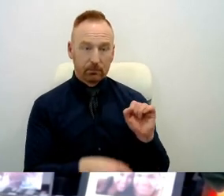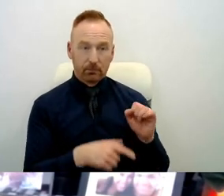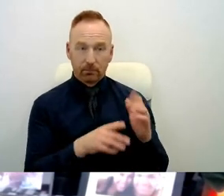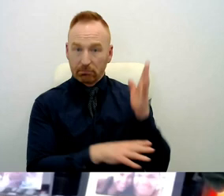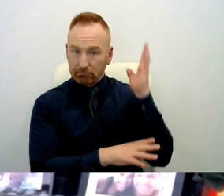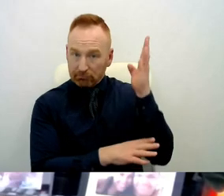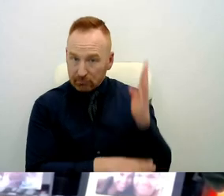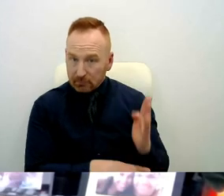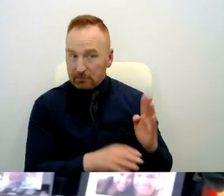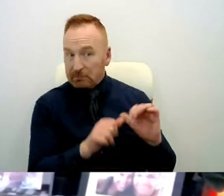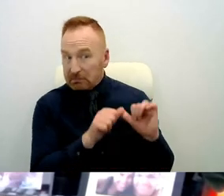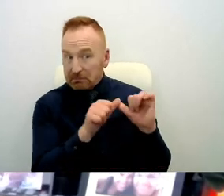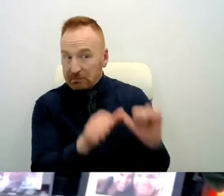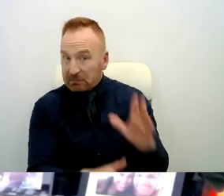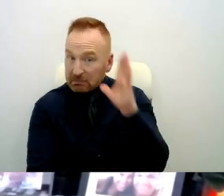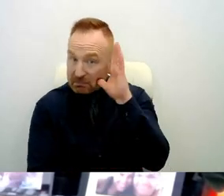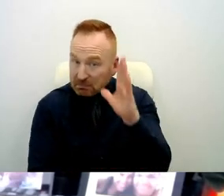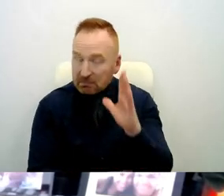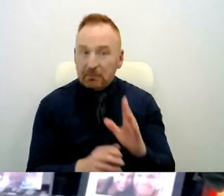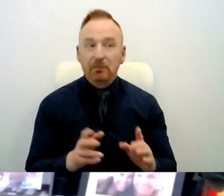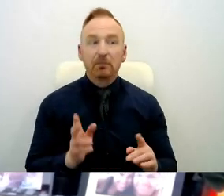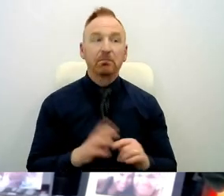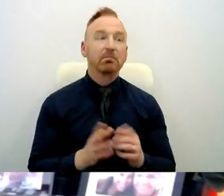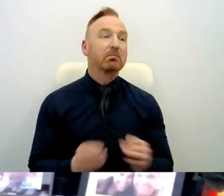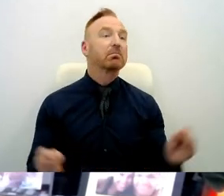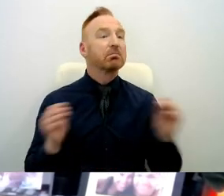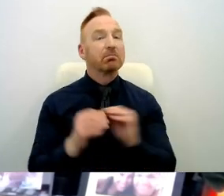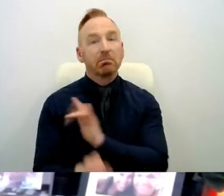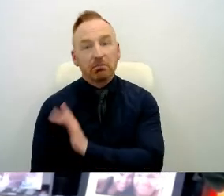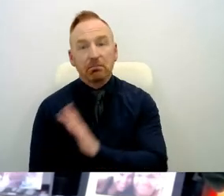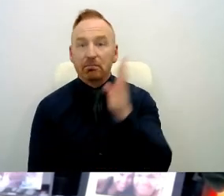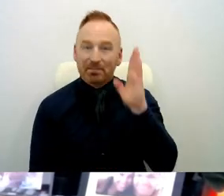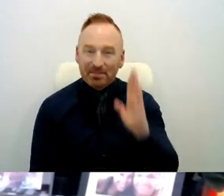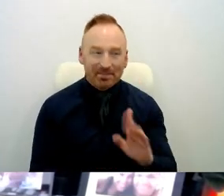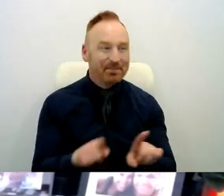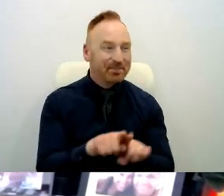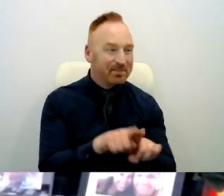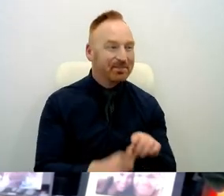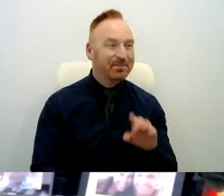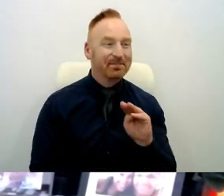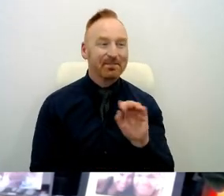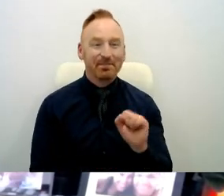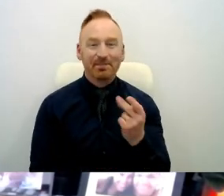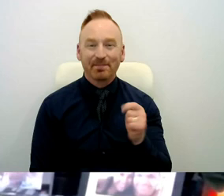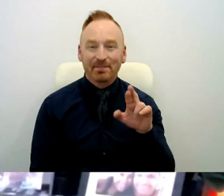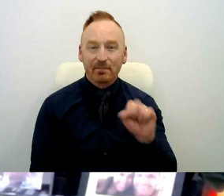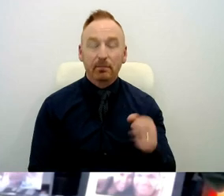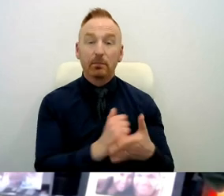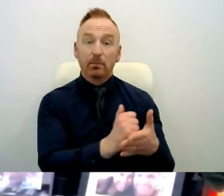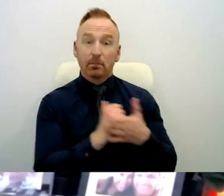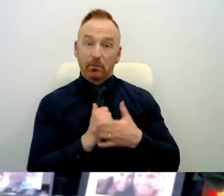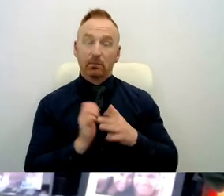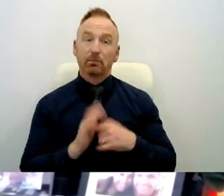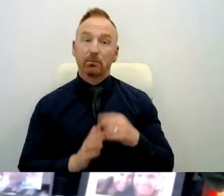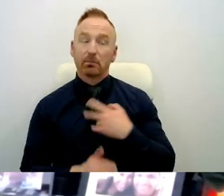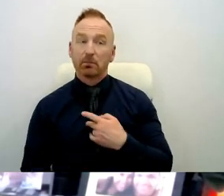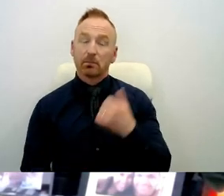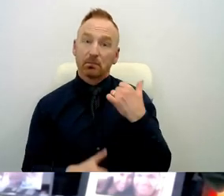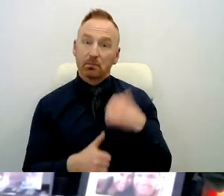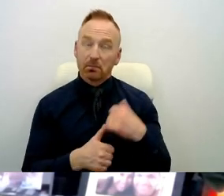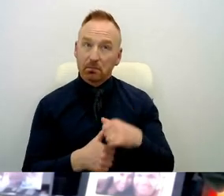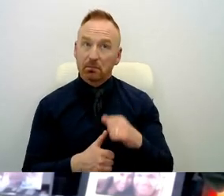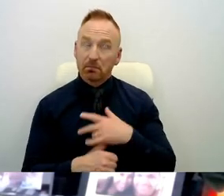series with more, you know, dynamic, great speakers such as Ms. Harris, who will help us commemorate